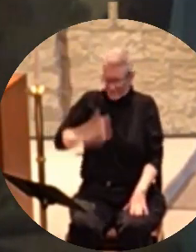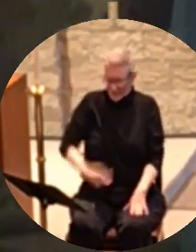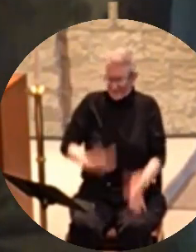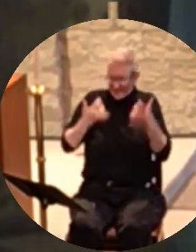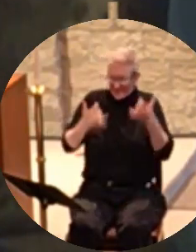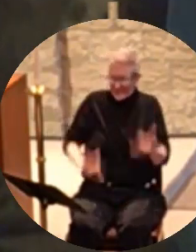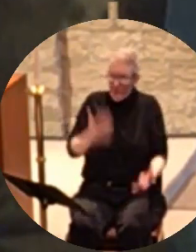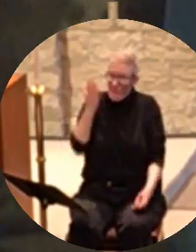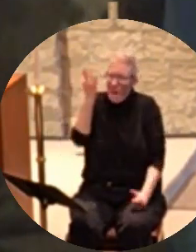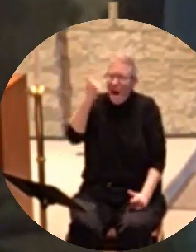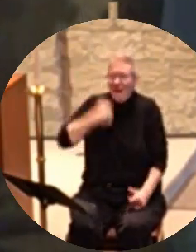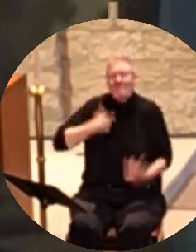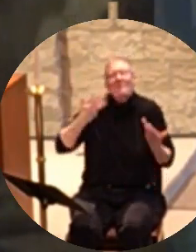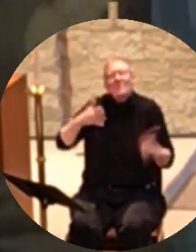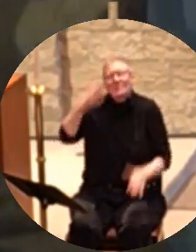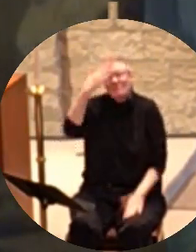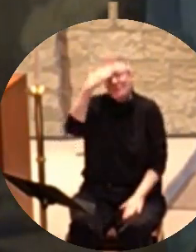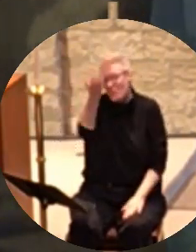knew you.